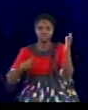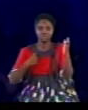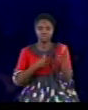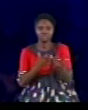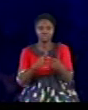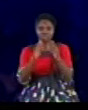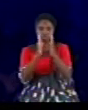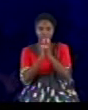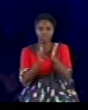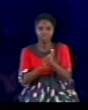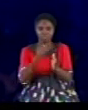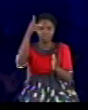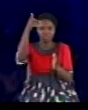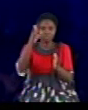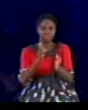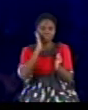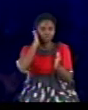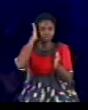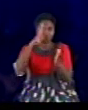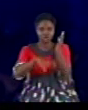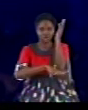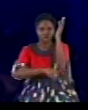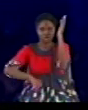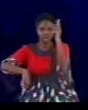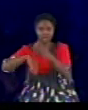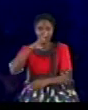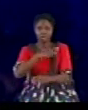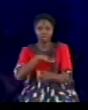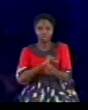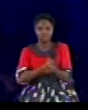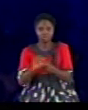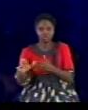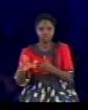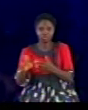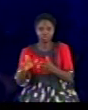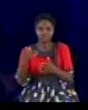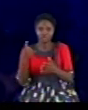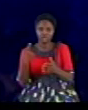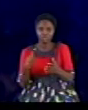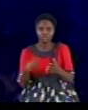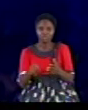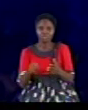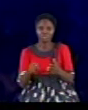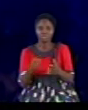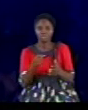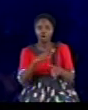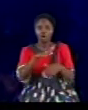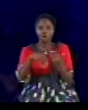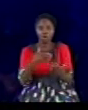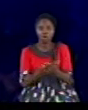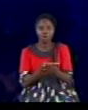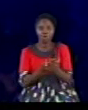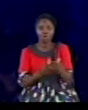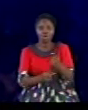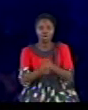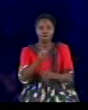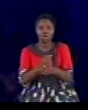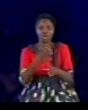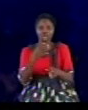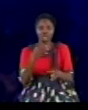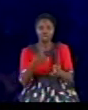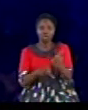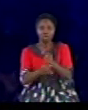root out and destroy the powers behind all forms of killings, all forms